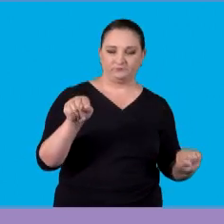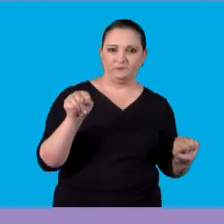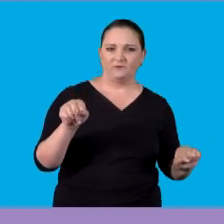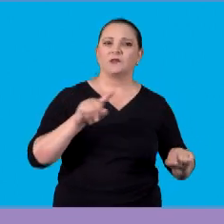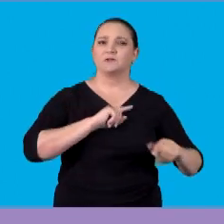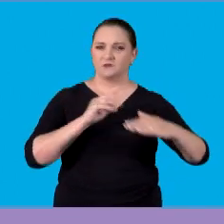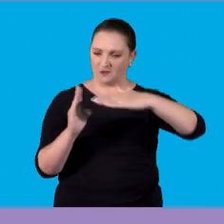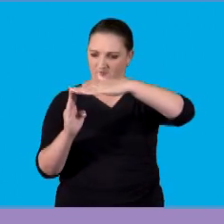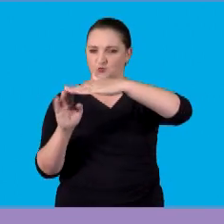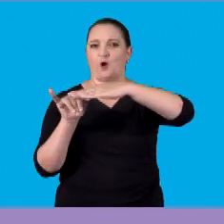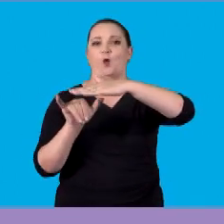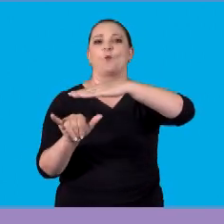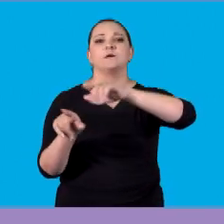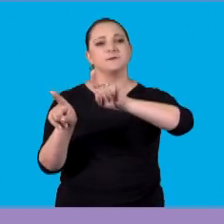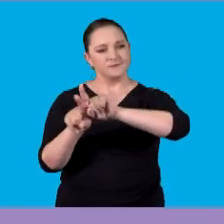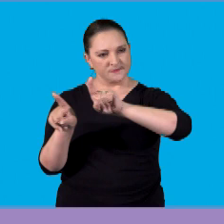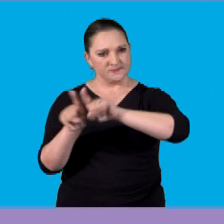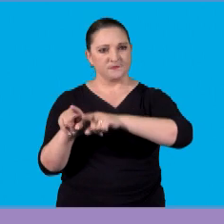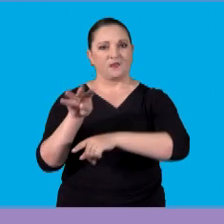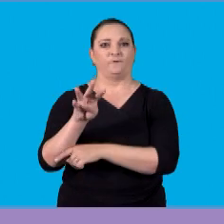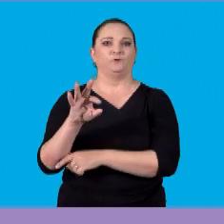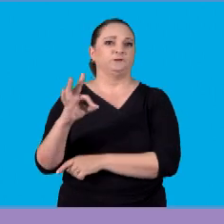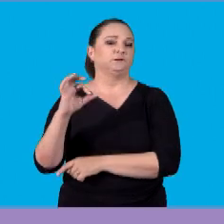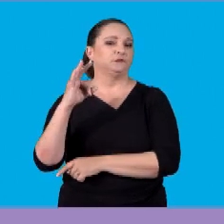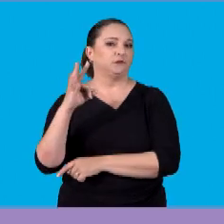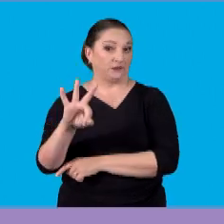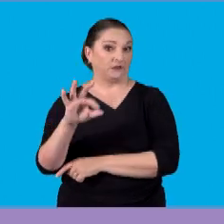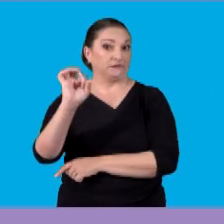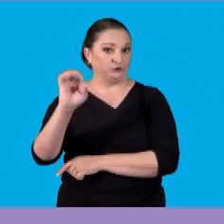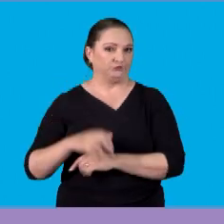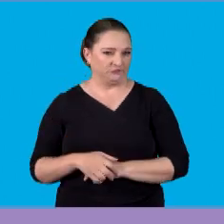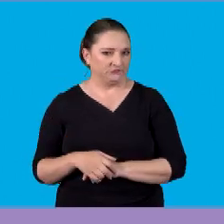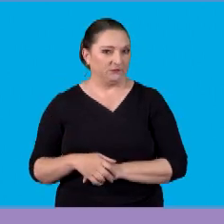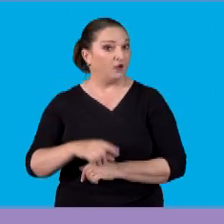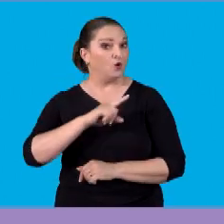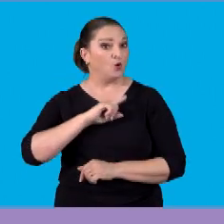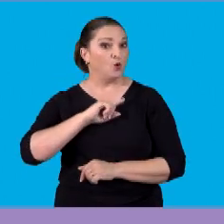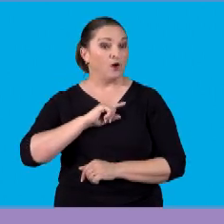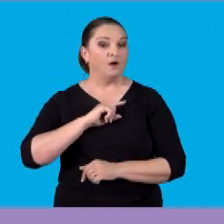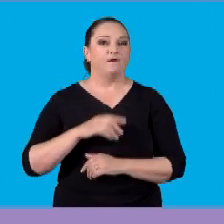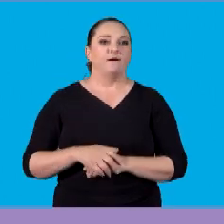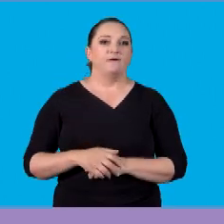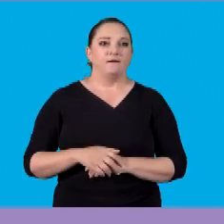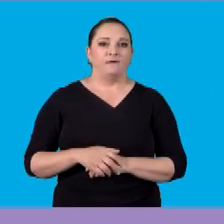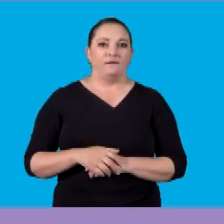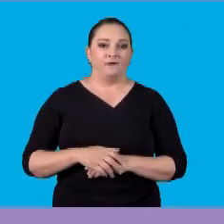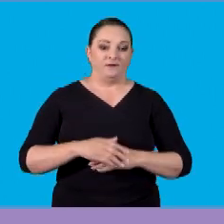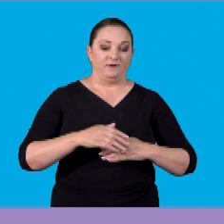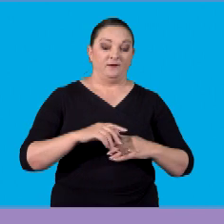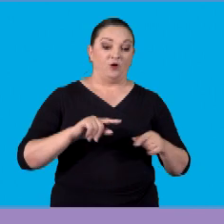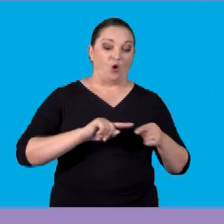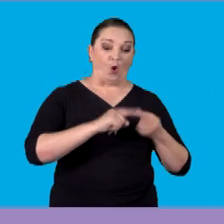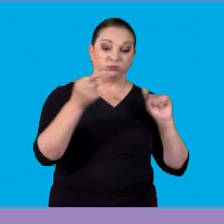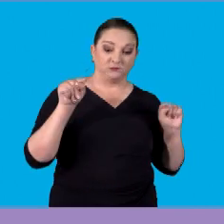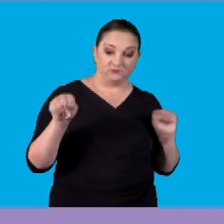that means that y is also equals to 43 degrees, and the reason for that is because they are